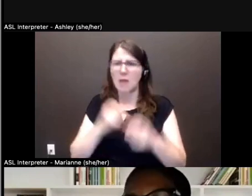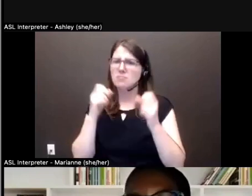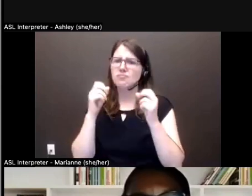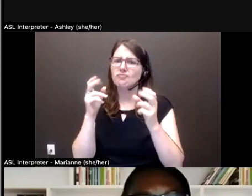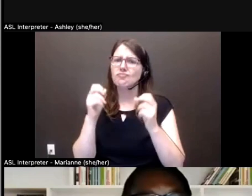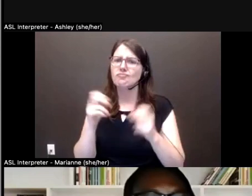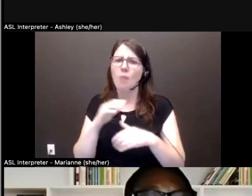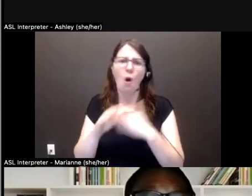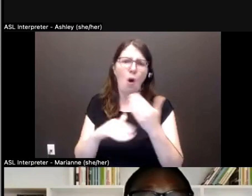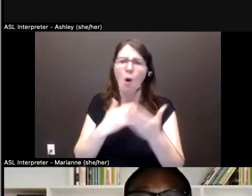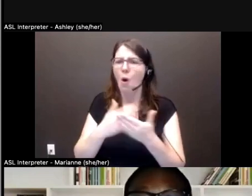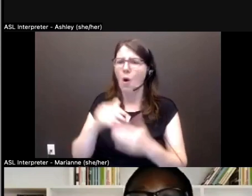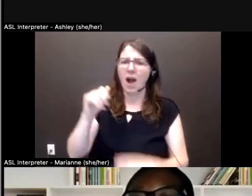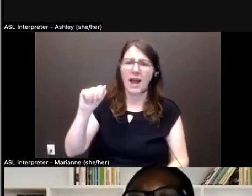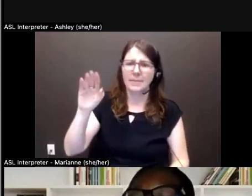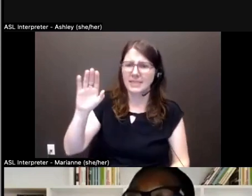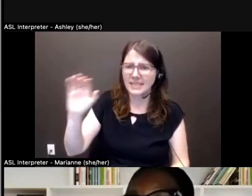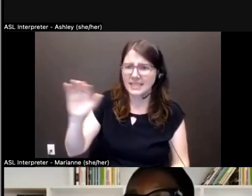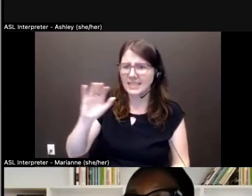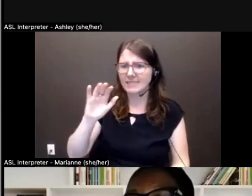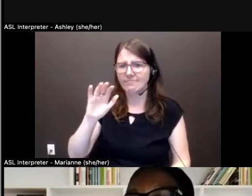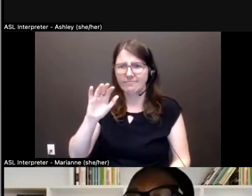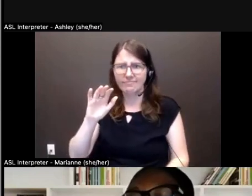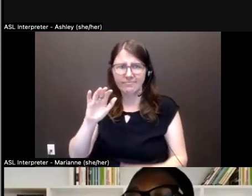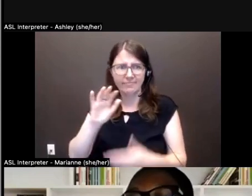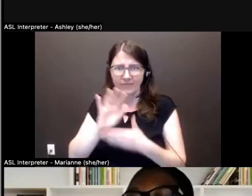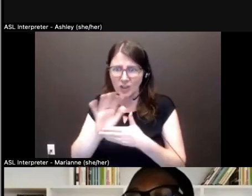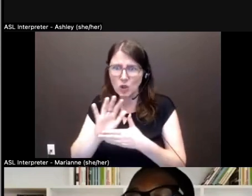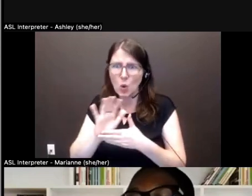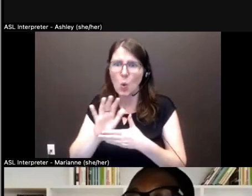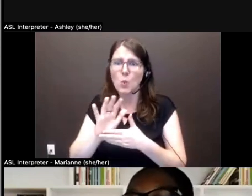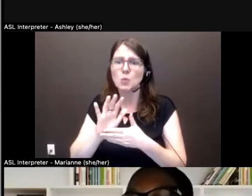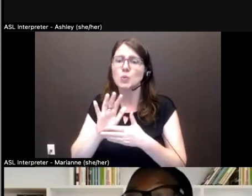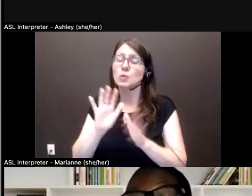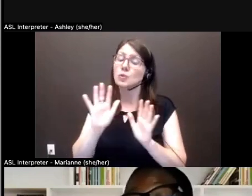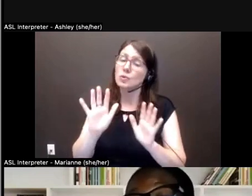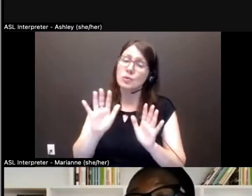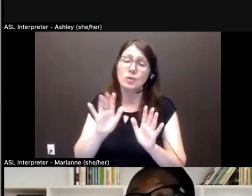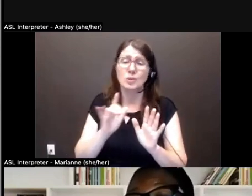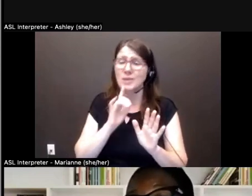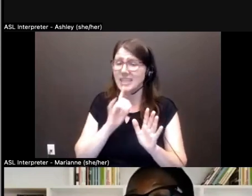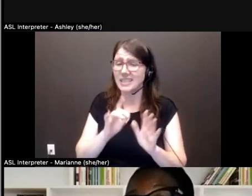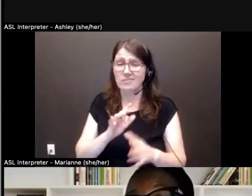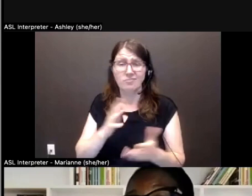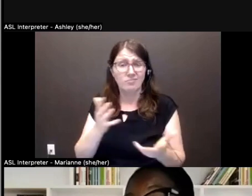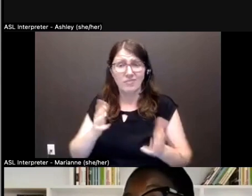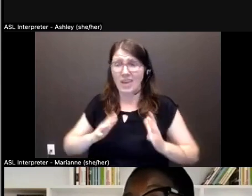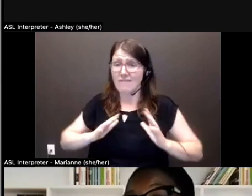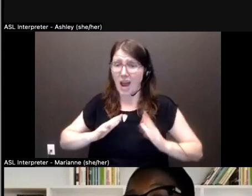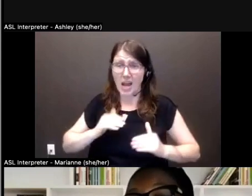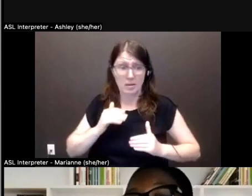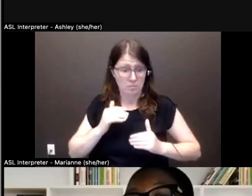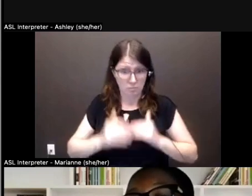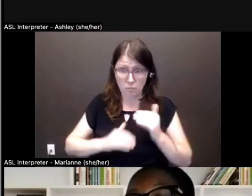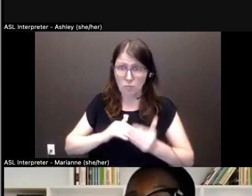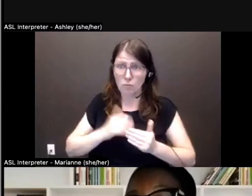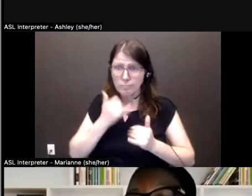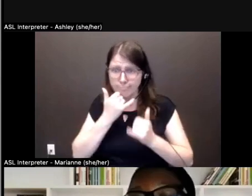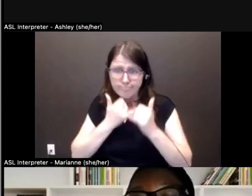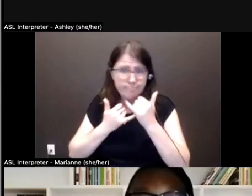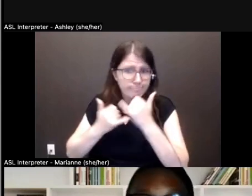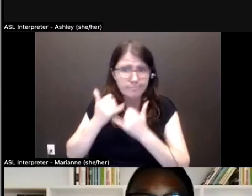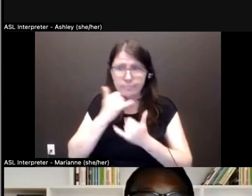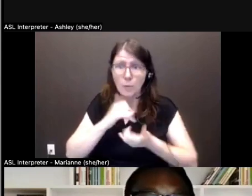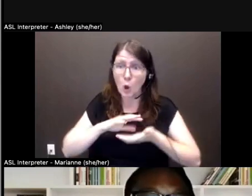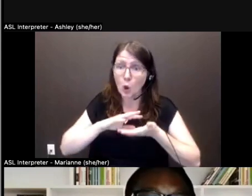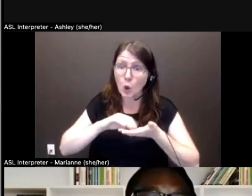learn and you can adjust to suit your style, to suit your pace and